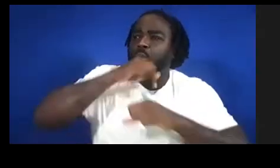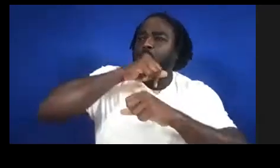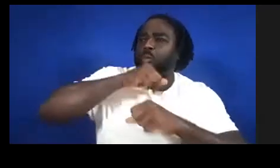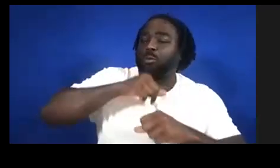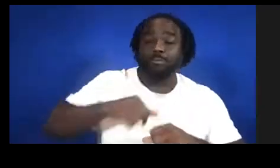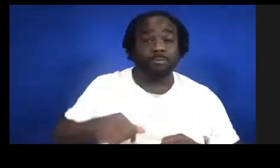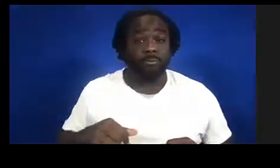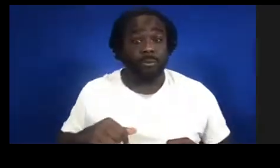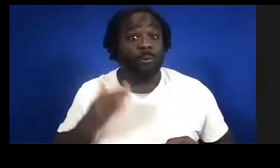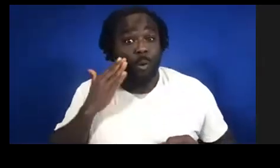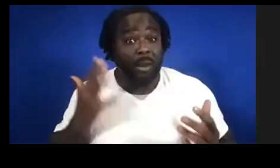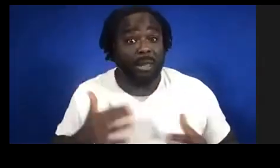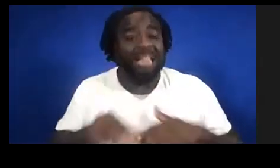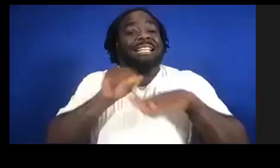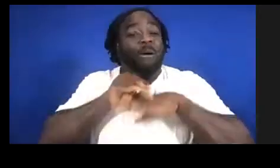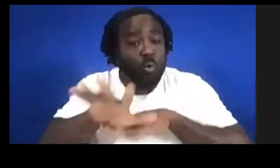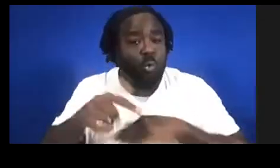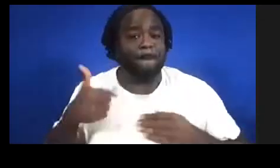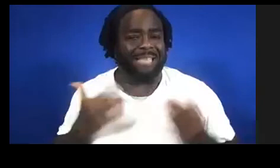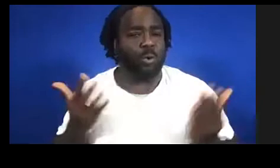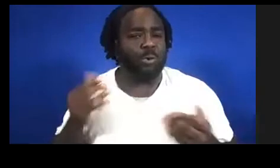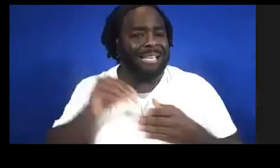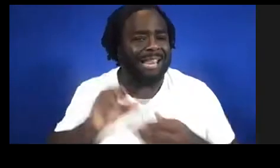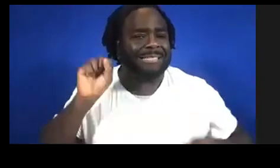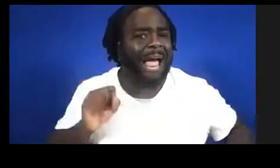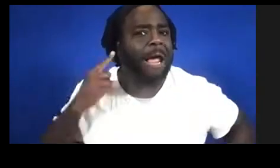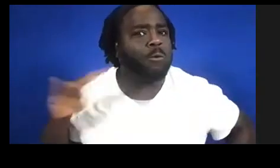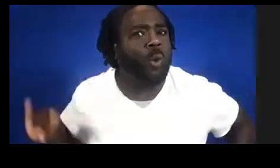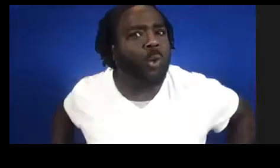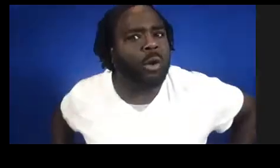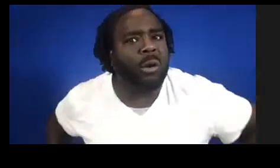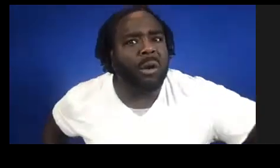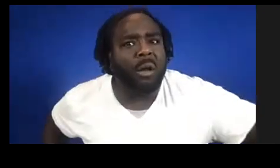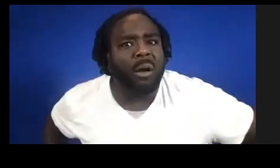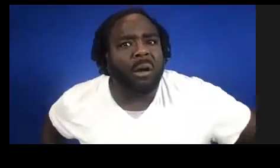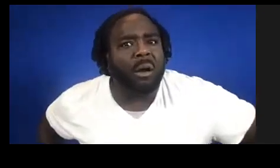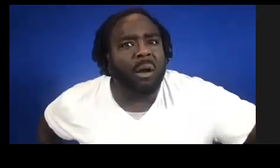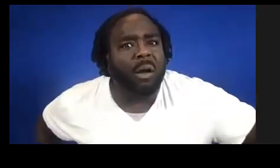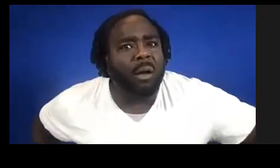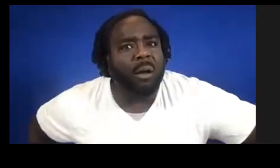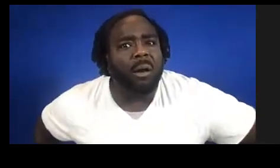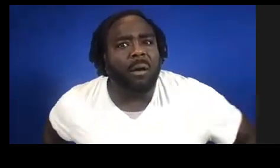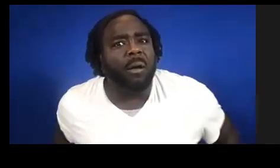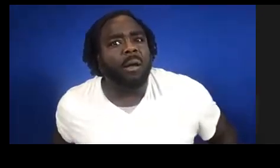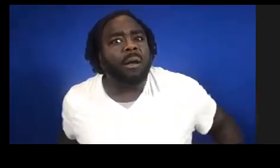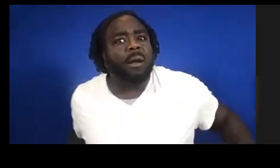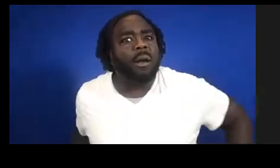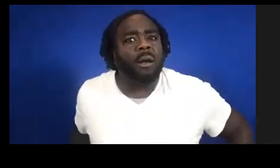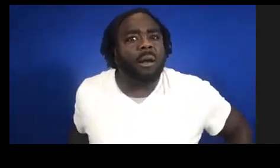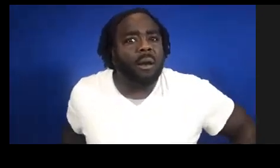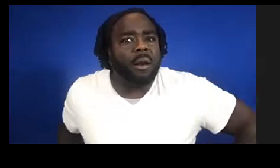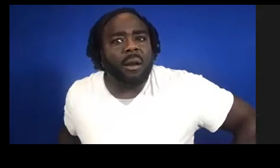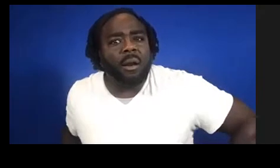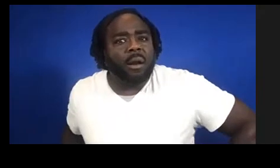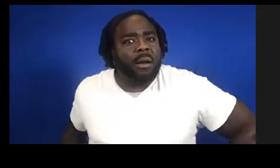That's cool. And I'm like, wow, y'all trying to be active for all of us. But, being in Southern California, it's a